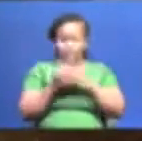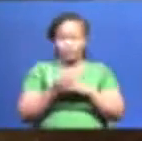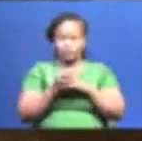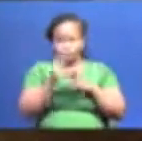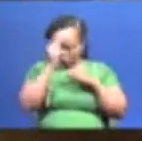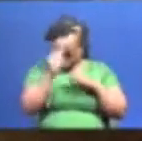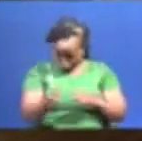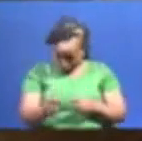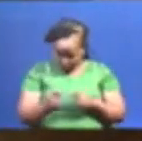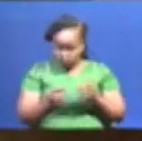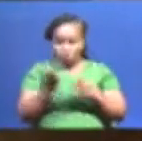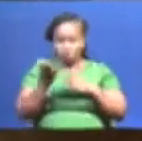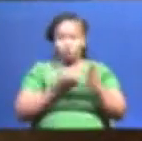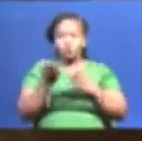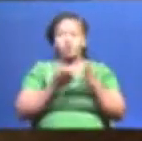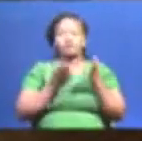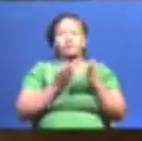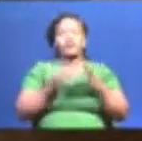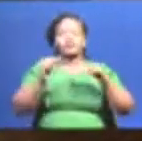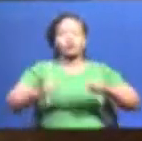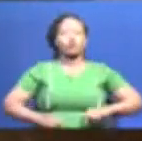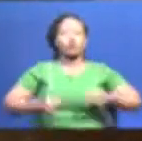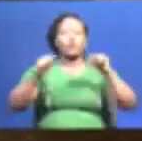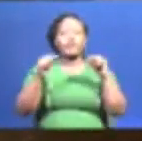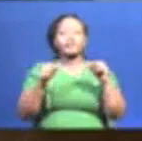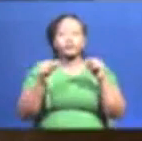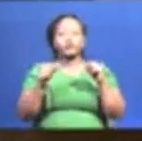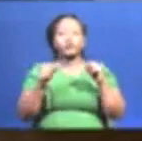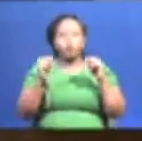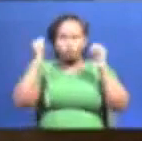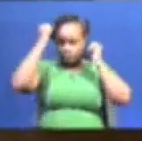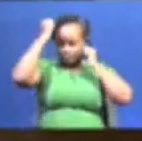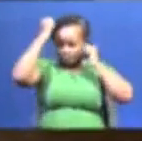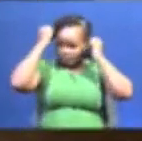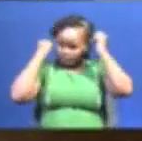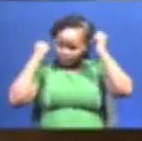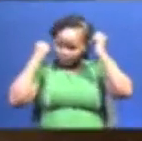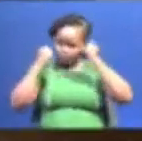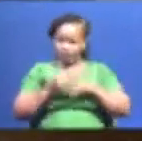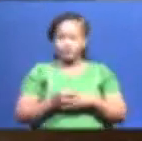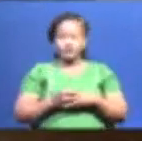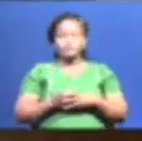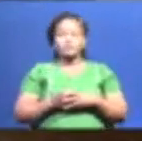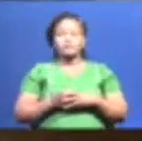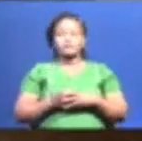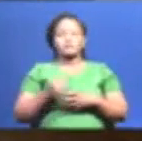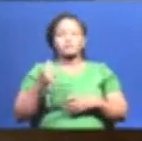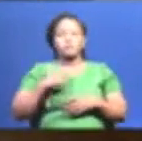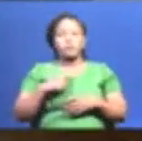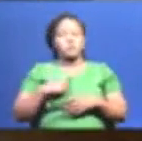the Commander-in-Chief of the Kenya Defense Forces. I am